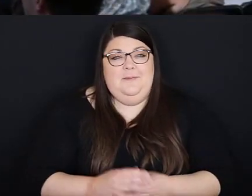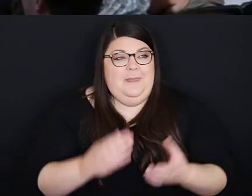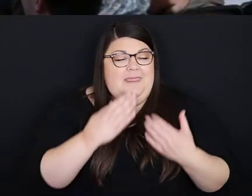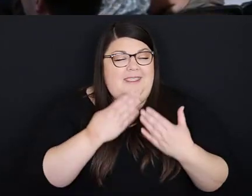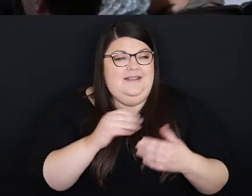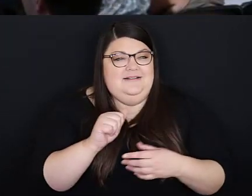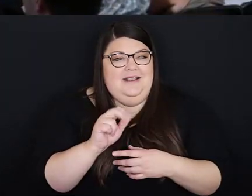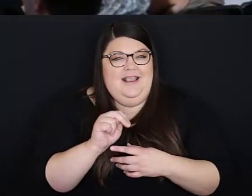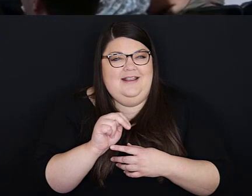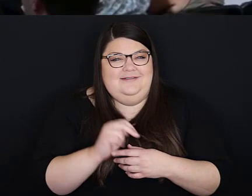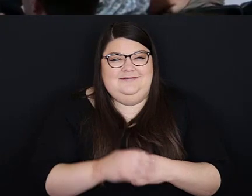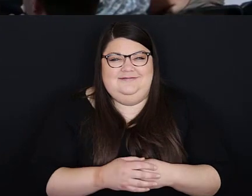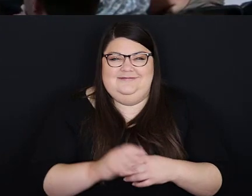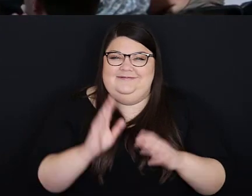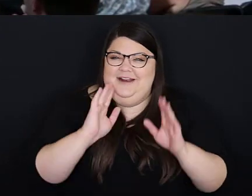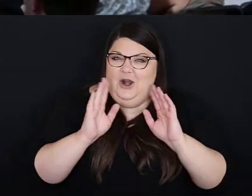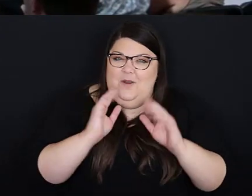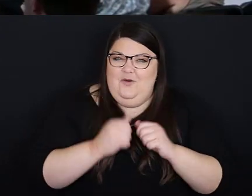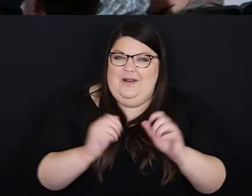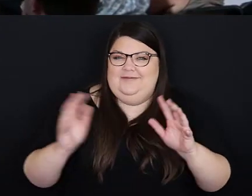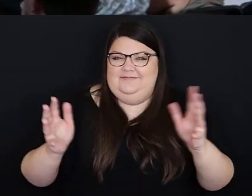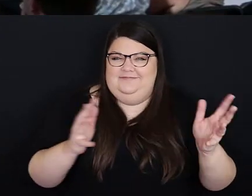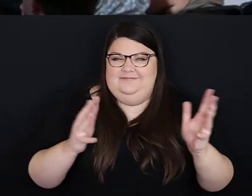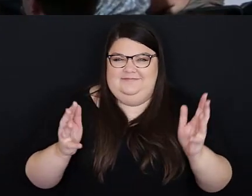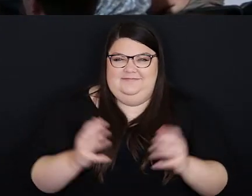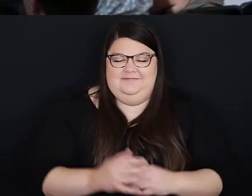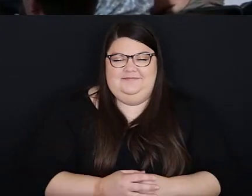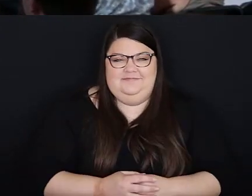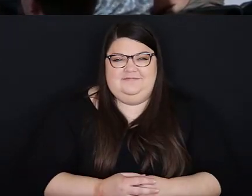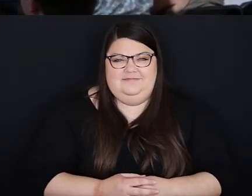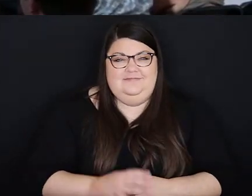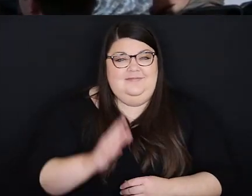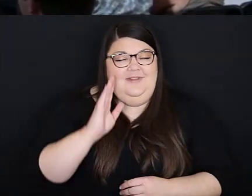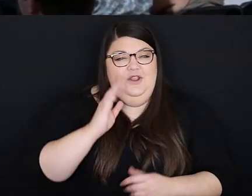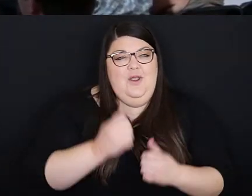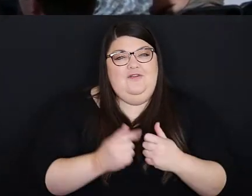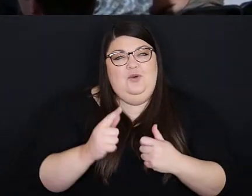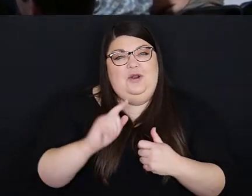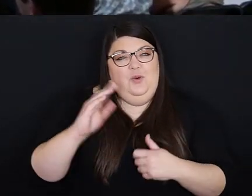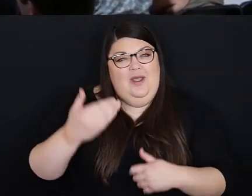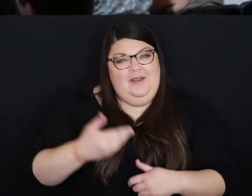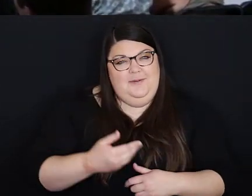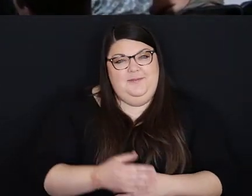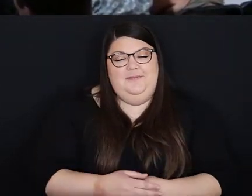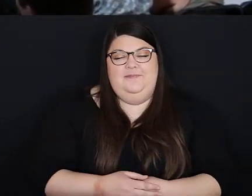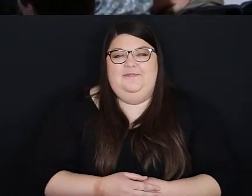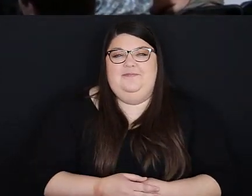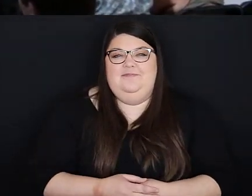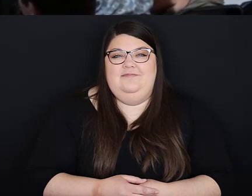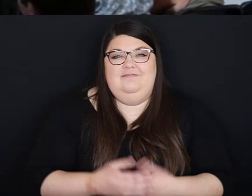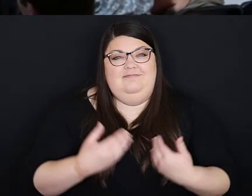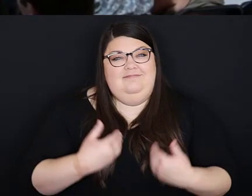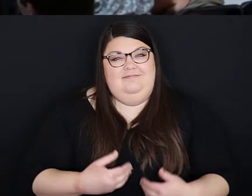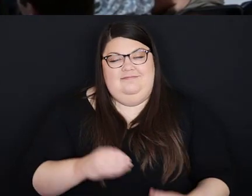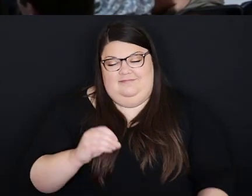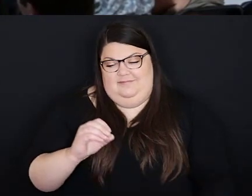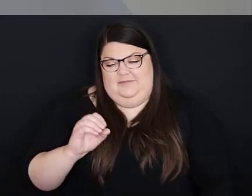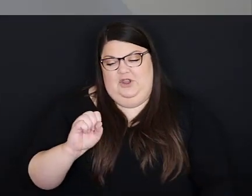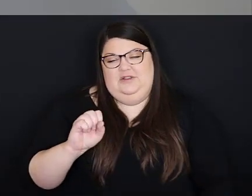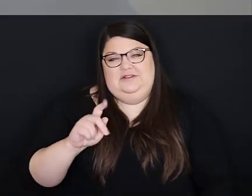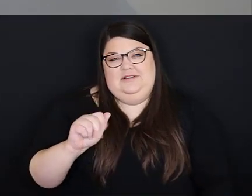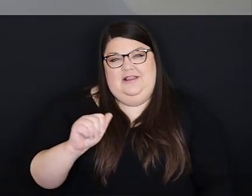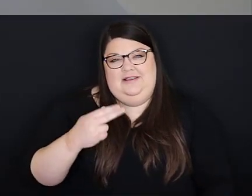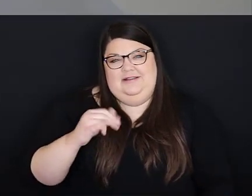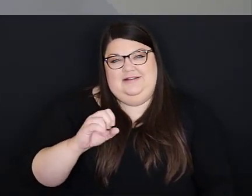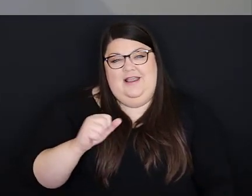Thanks, Anne. Hi, everybody. Hello, everyone, and welcome. I am Oscar Hisa. I am